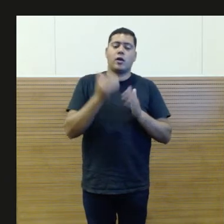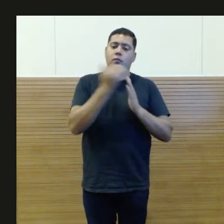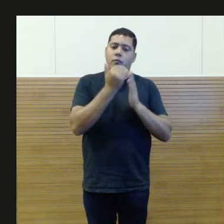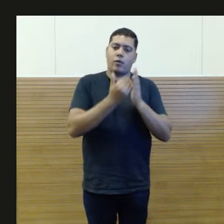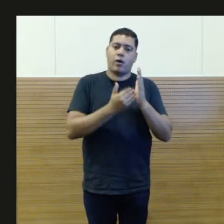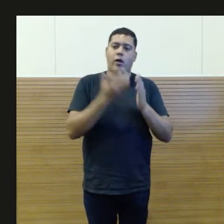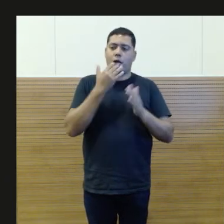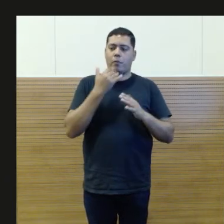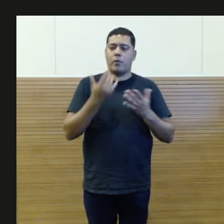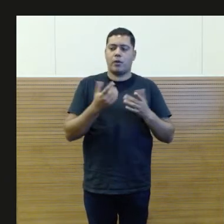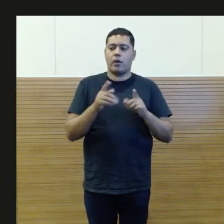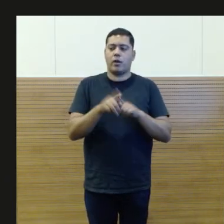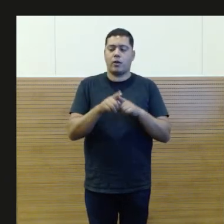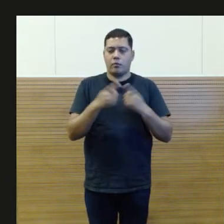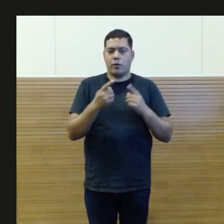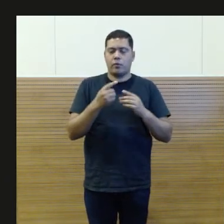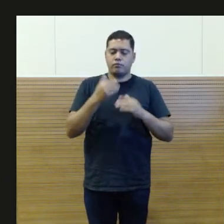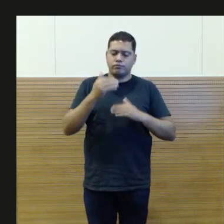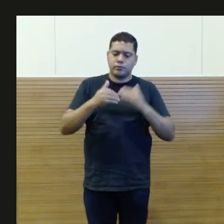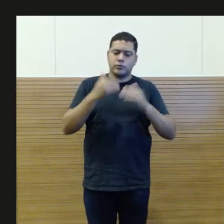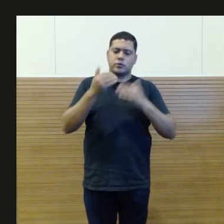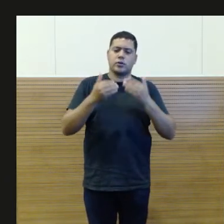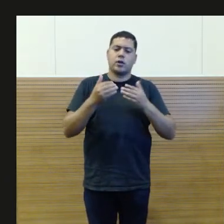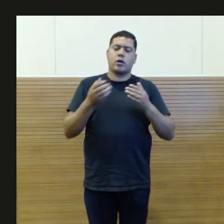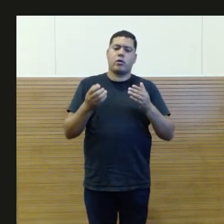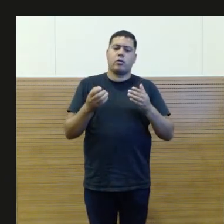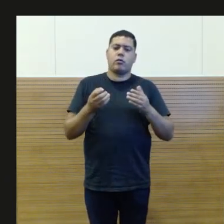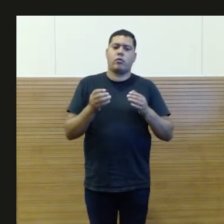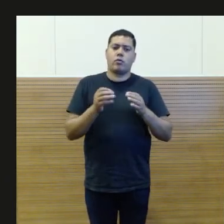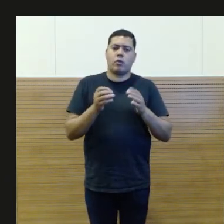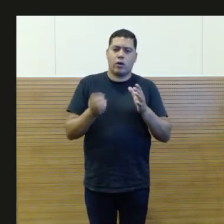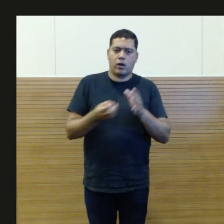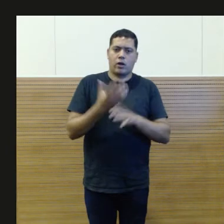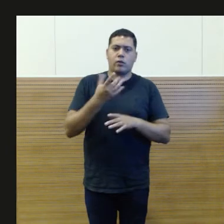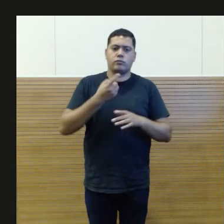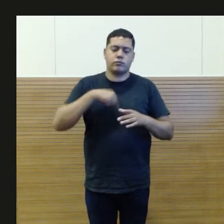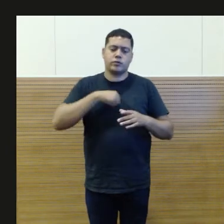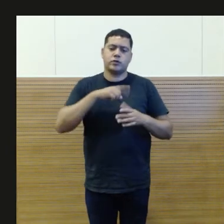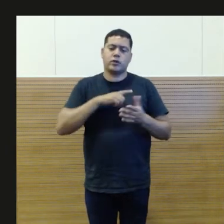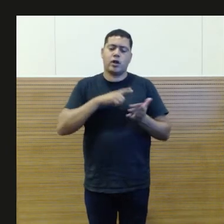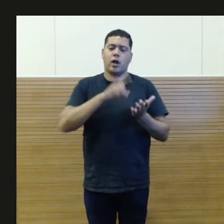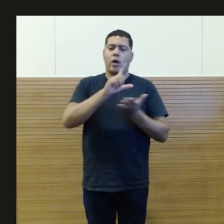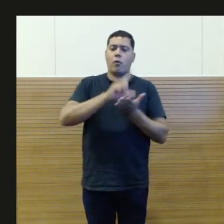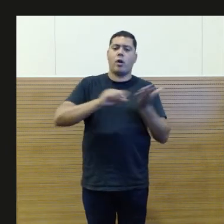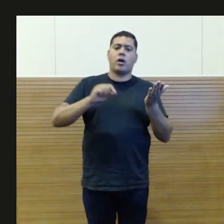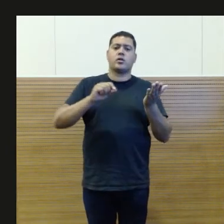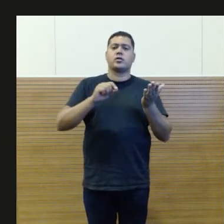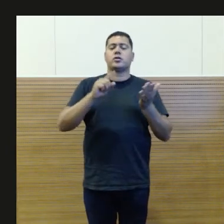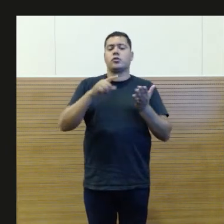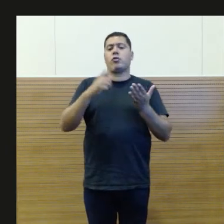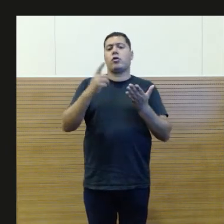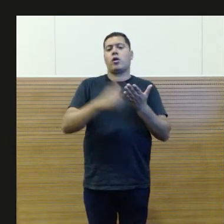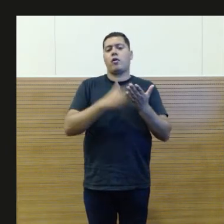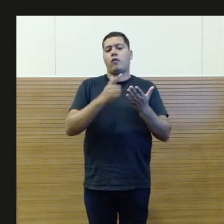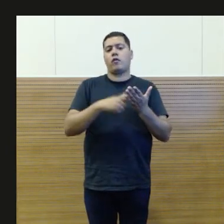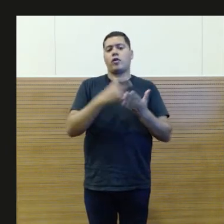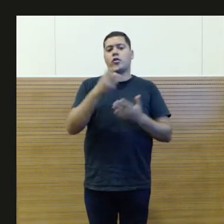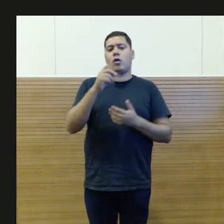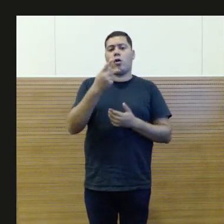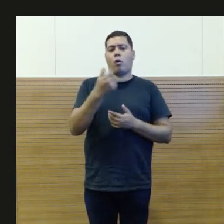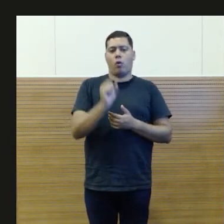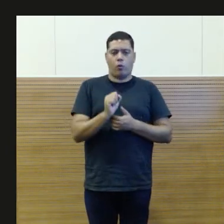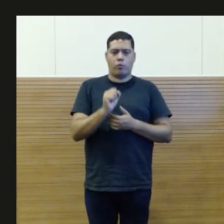talks all the rights the mothers and families have at the moment they have a child, and also talk about how to